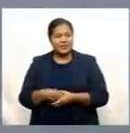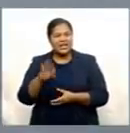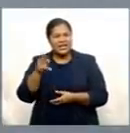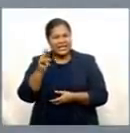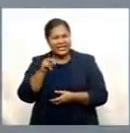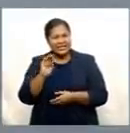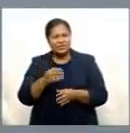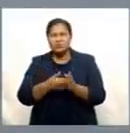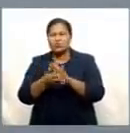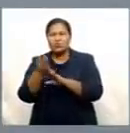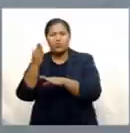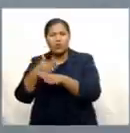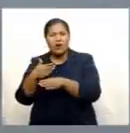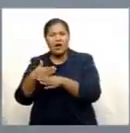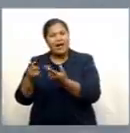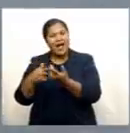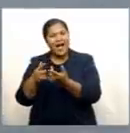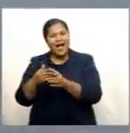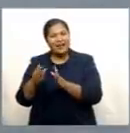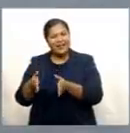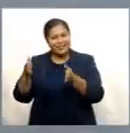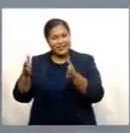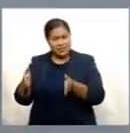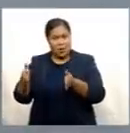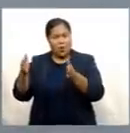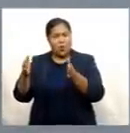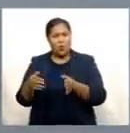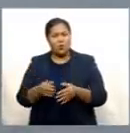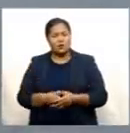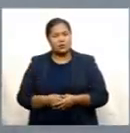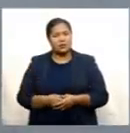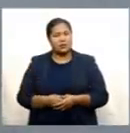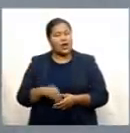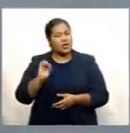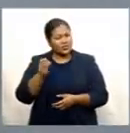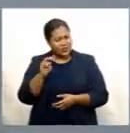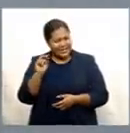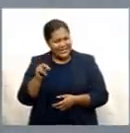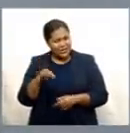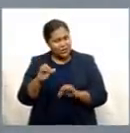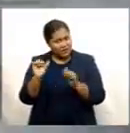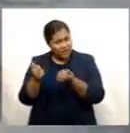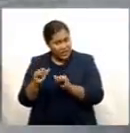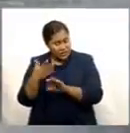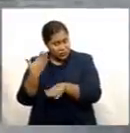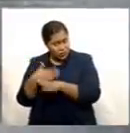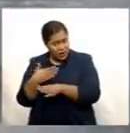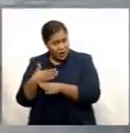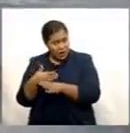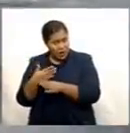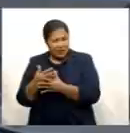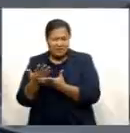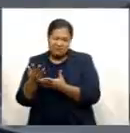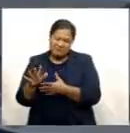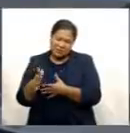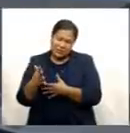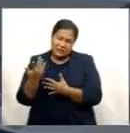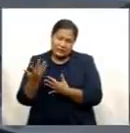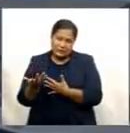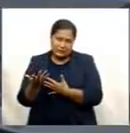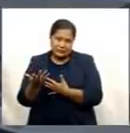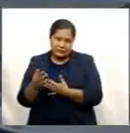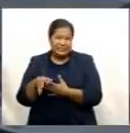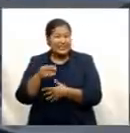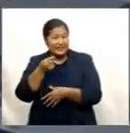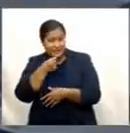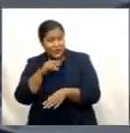site in another zone. And they may need to complete that job for, say, a couple of